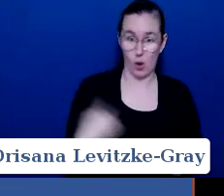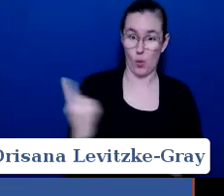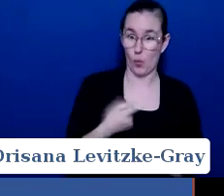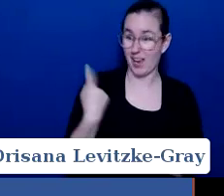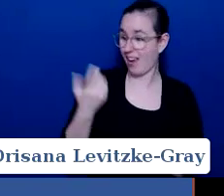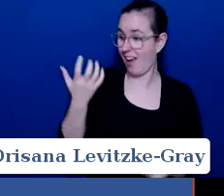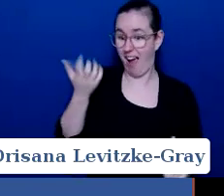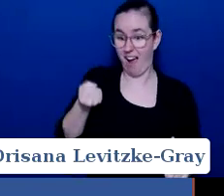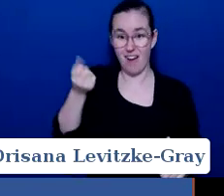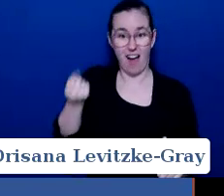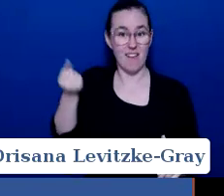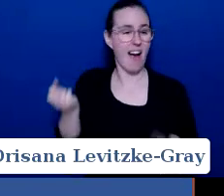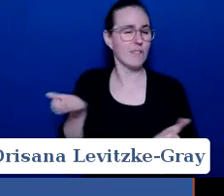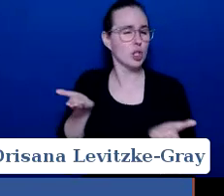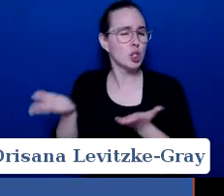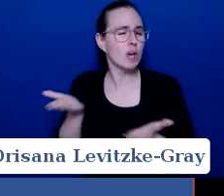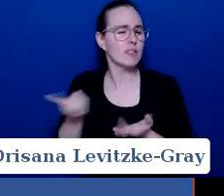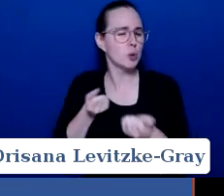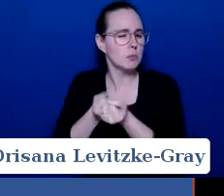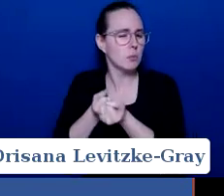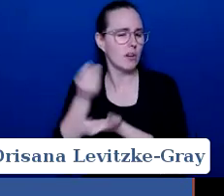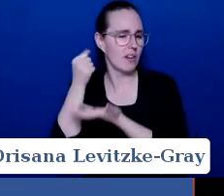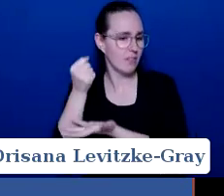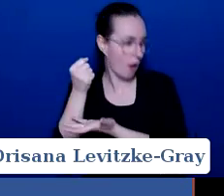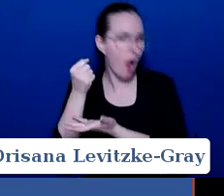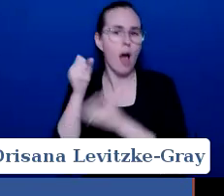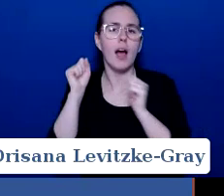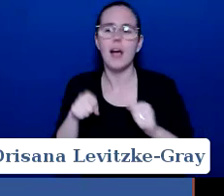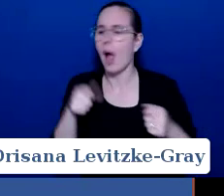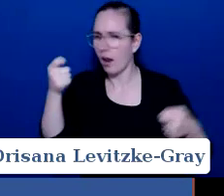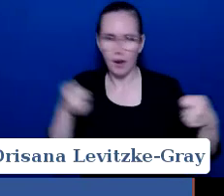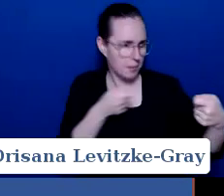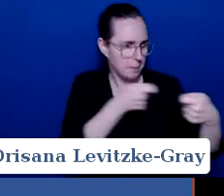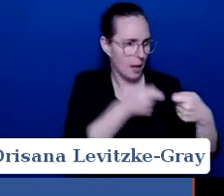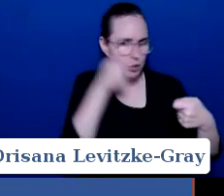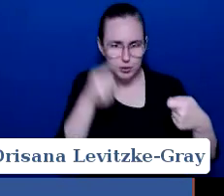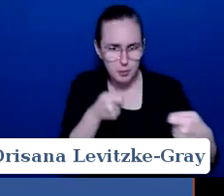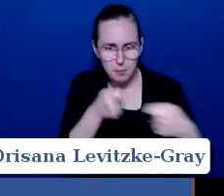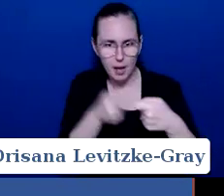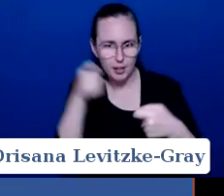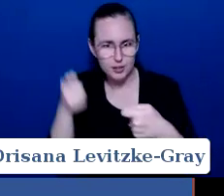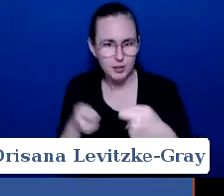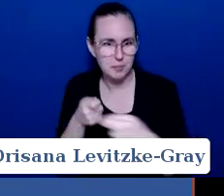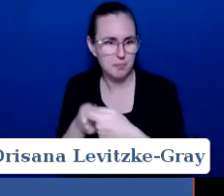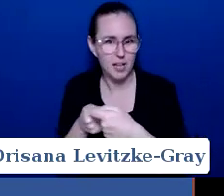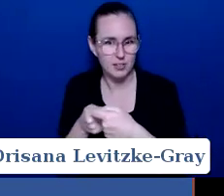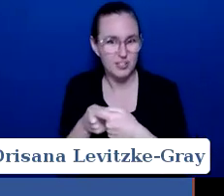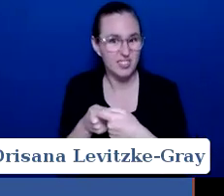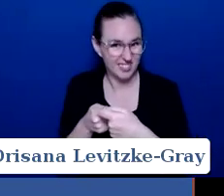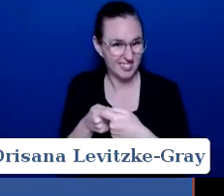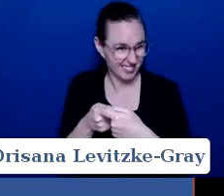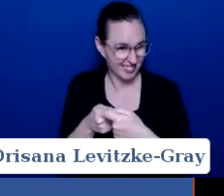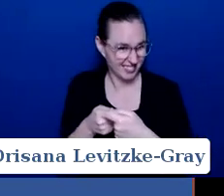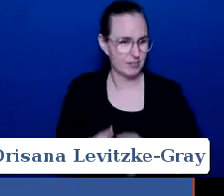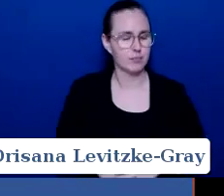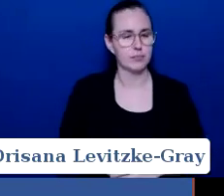programs through case management or eligibility determination. And those data are also useful for